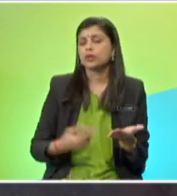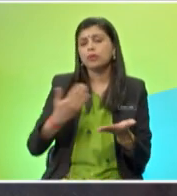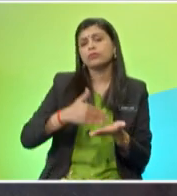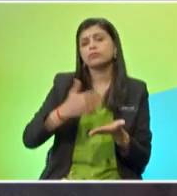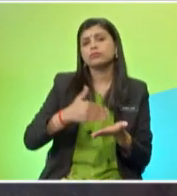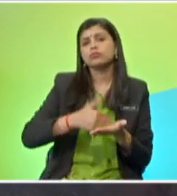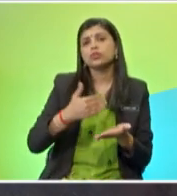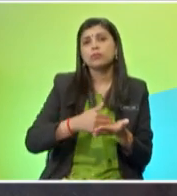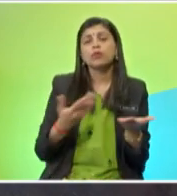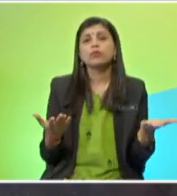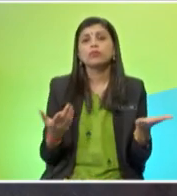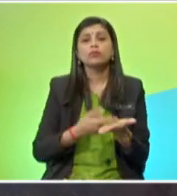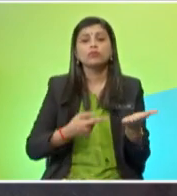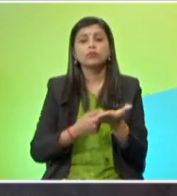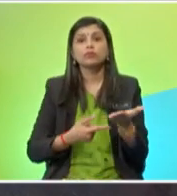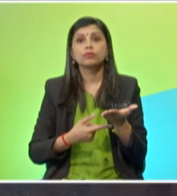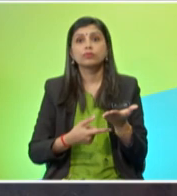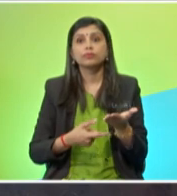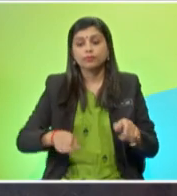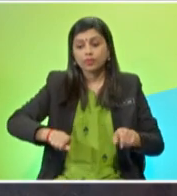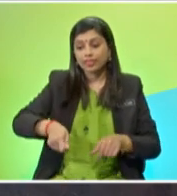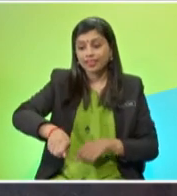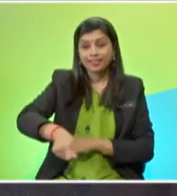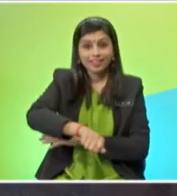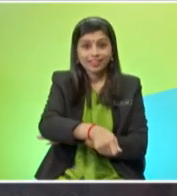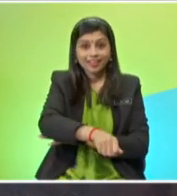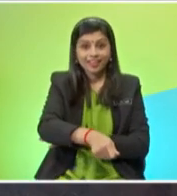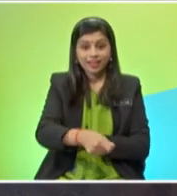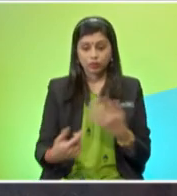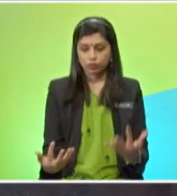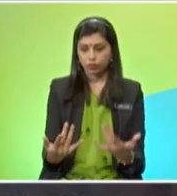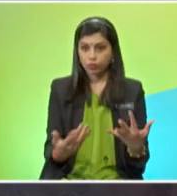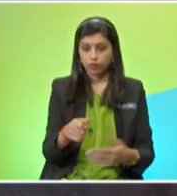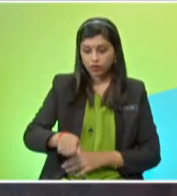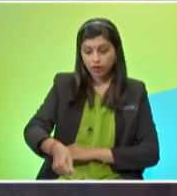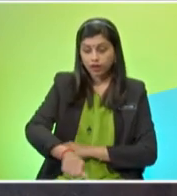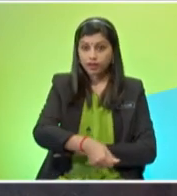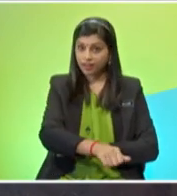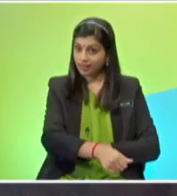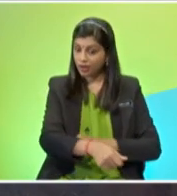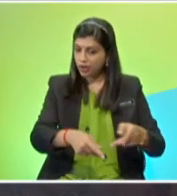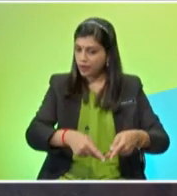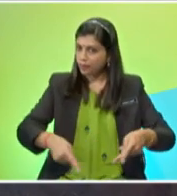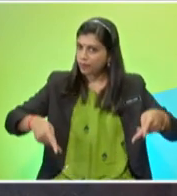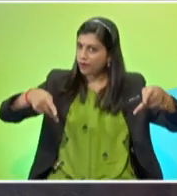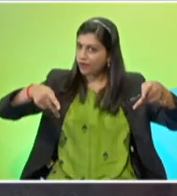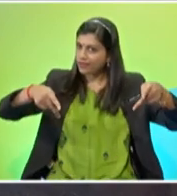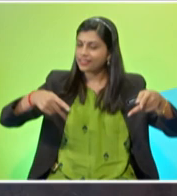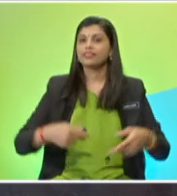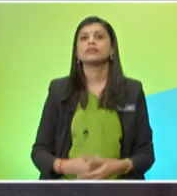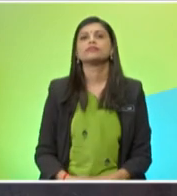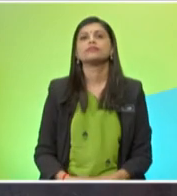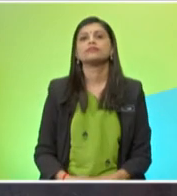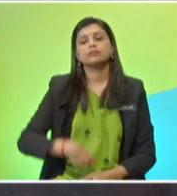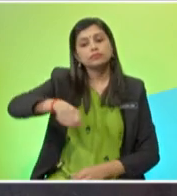cook? Oh, a stove? Yes, a is stove. That right? Yes, we also need a pot, a